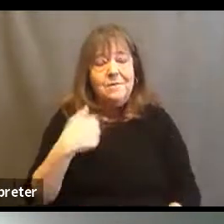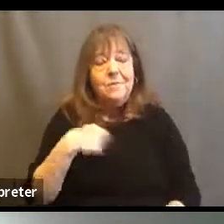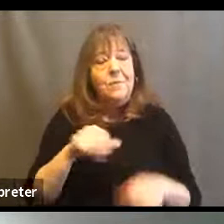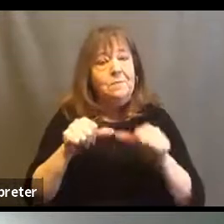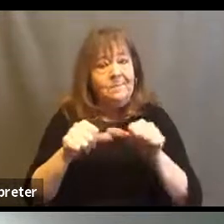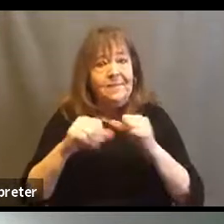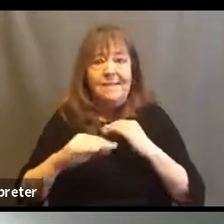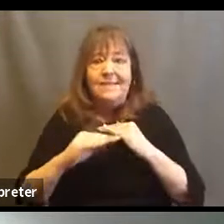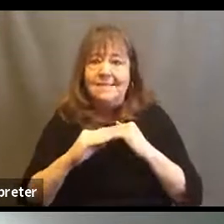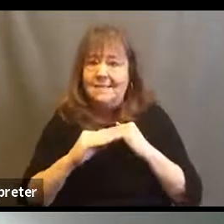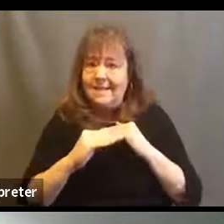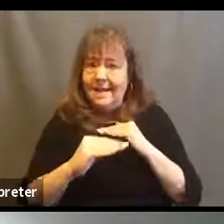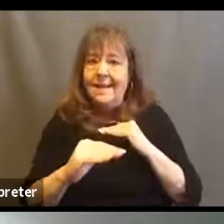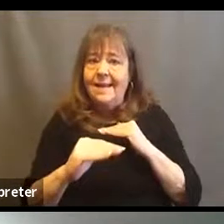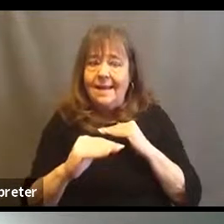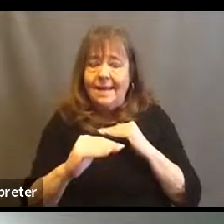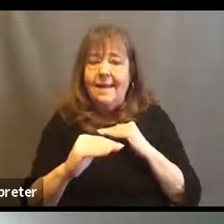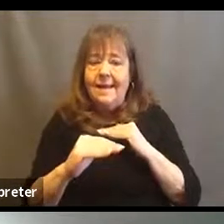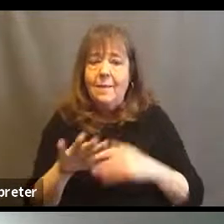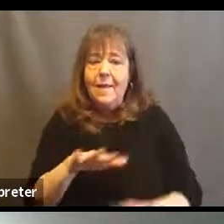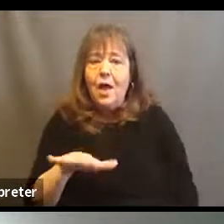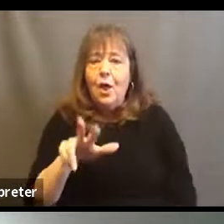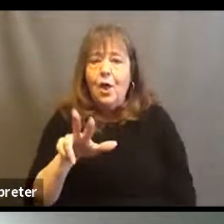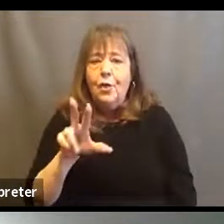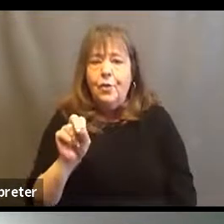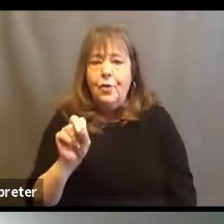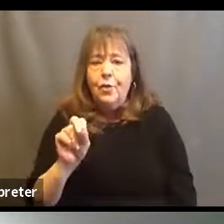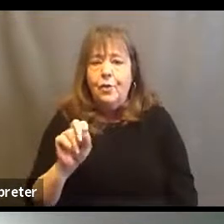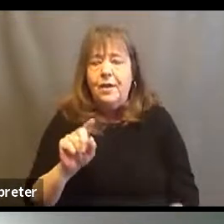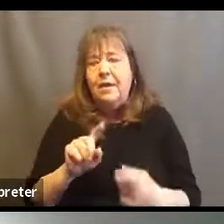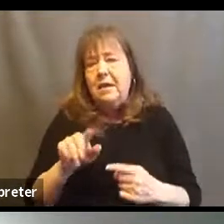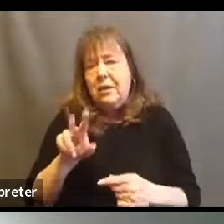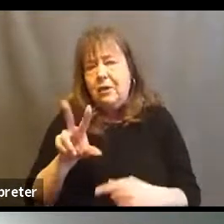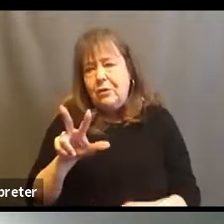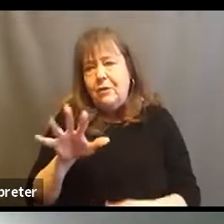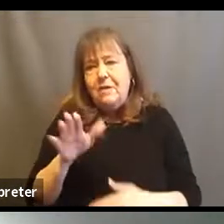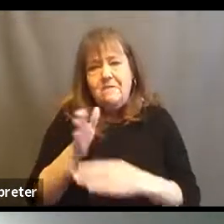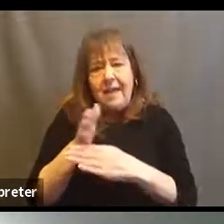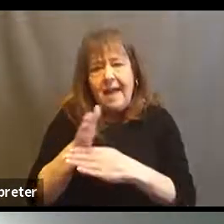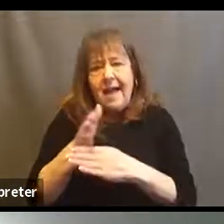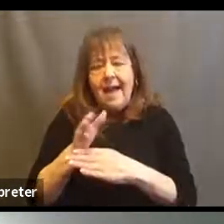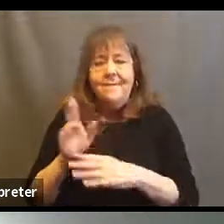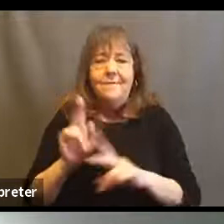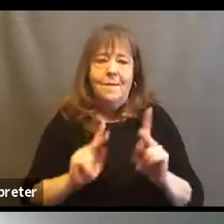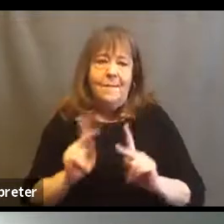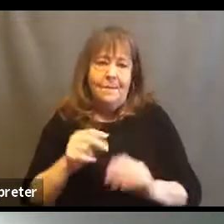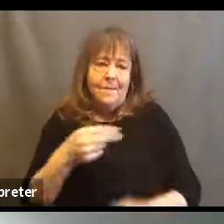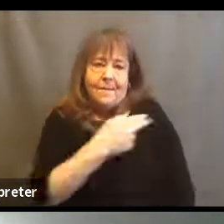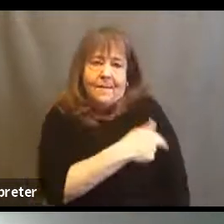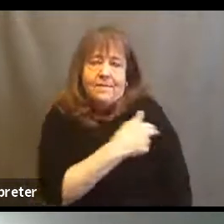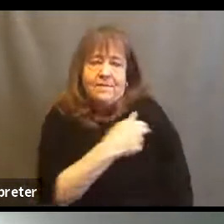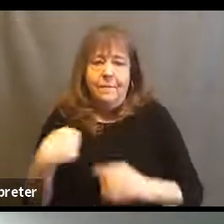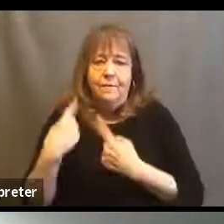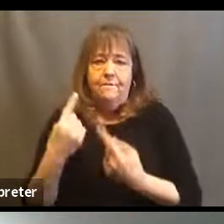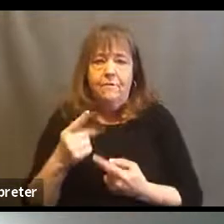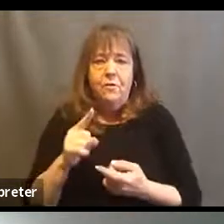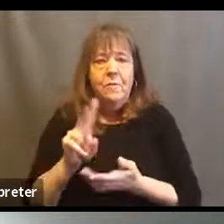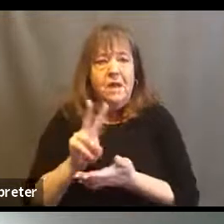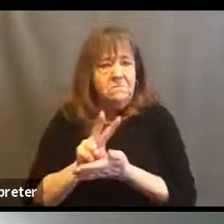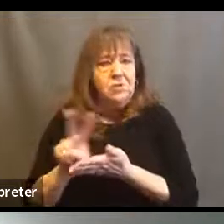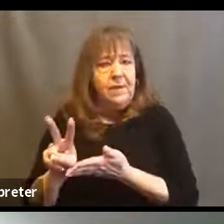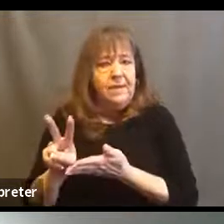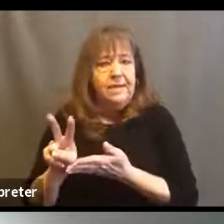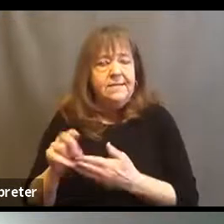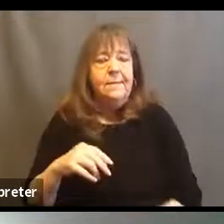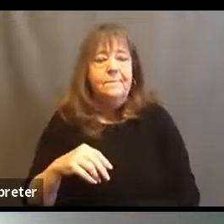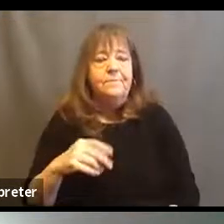fairly steady at about 30 to 35 patients in the hospital over the past 1 to 2 weeks. And we've